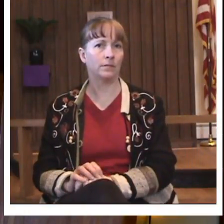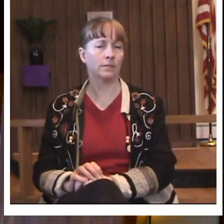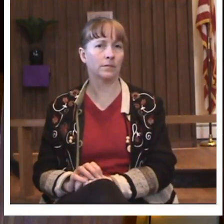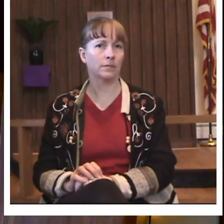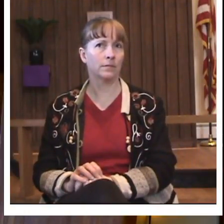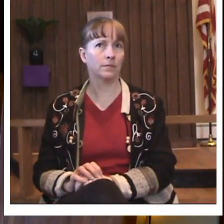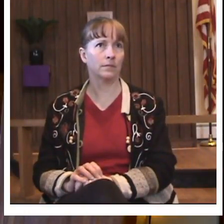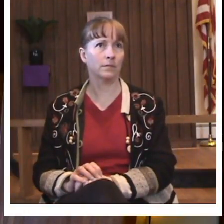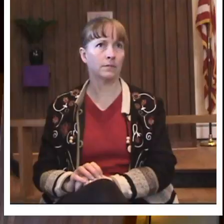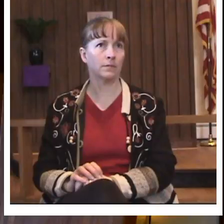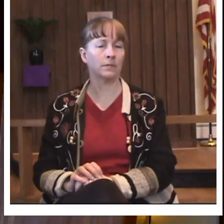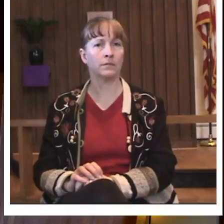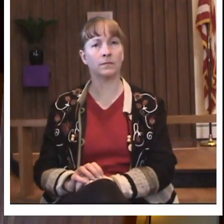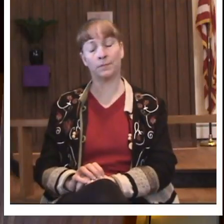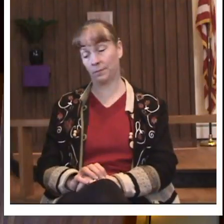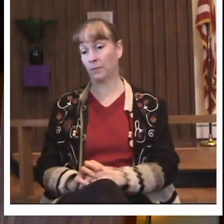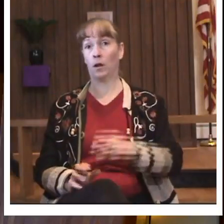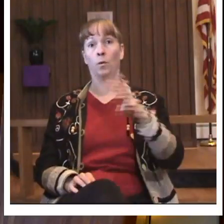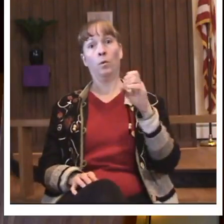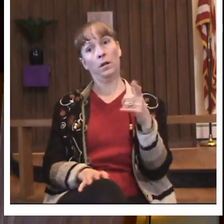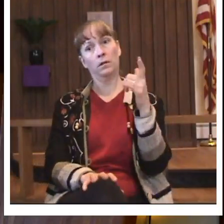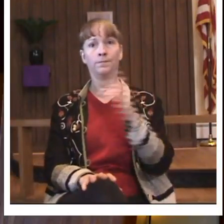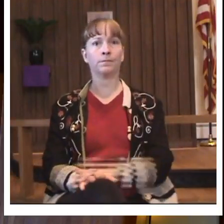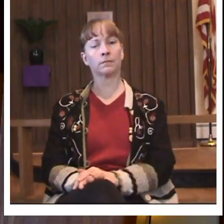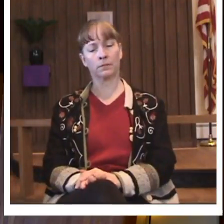Well, God had gotten my attention.